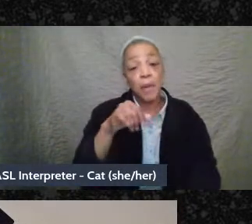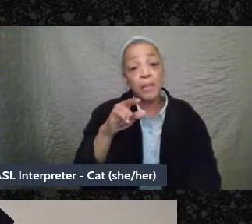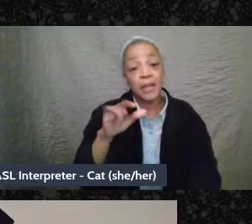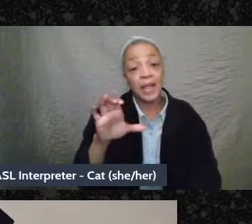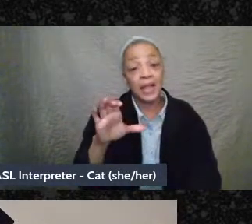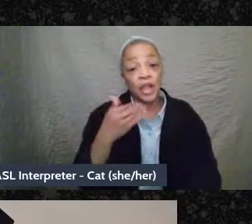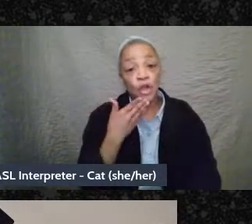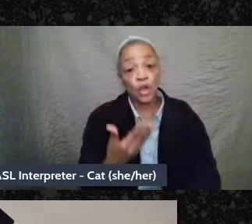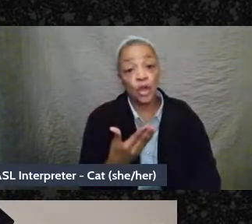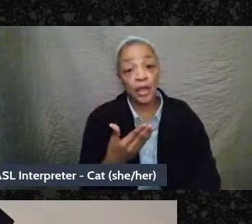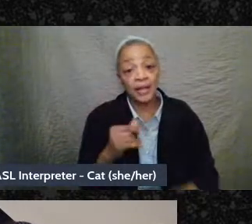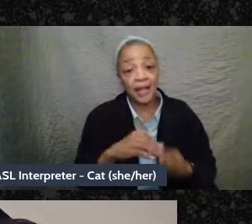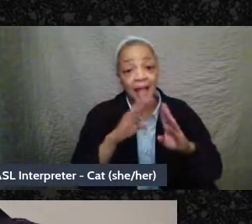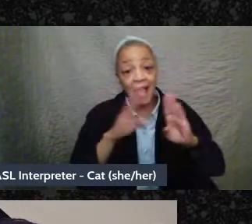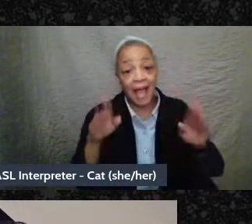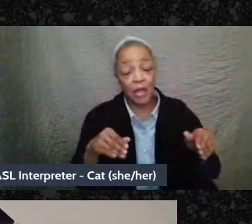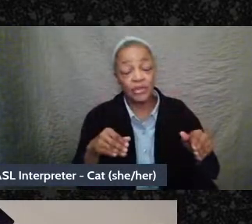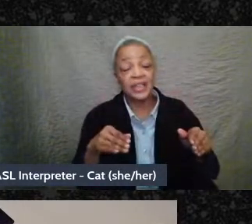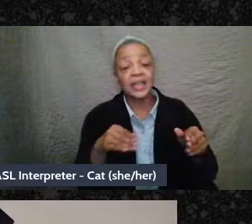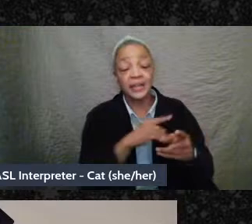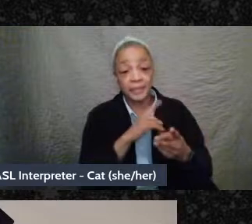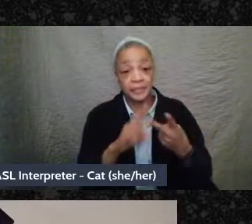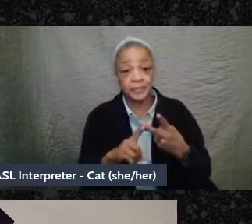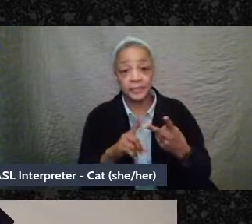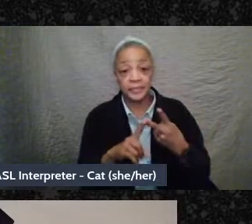yo, invest in housing, invest in